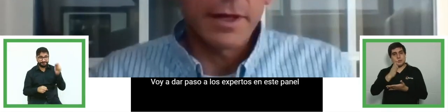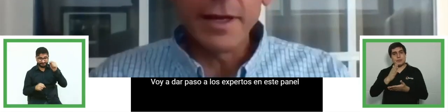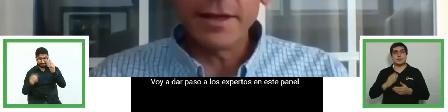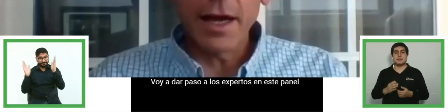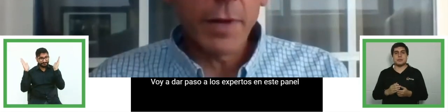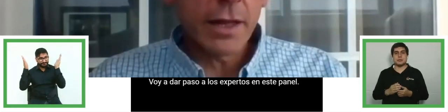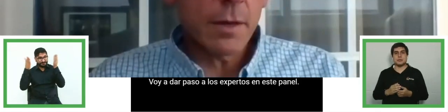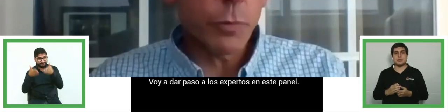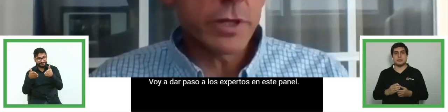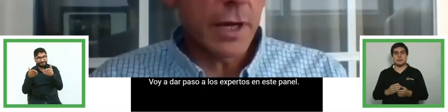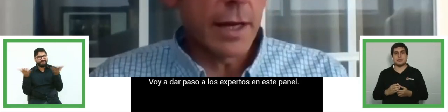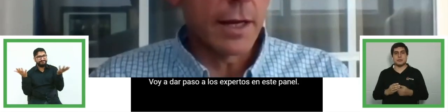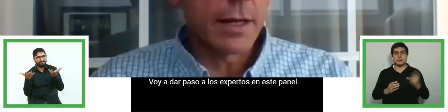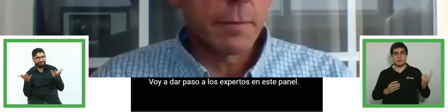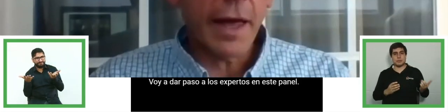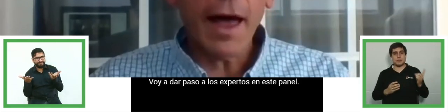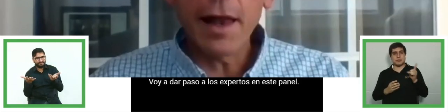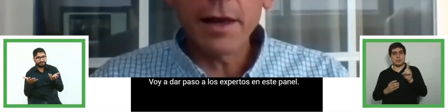Michal Rimon,